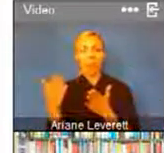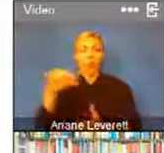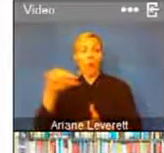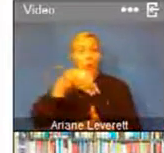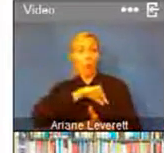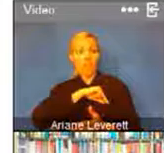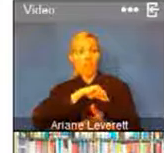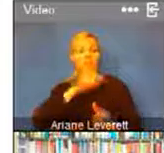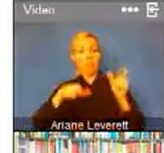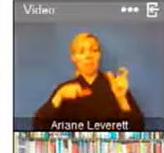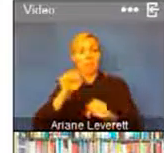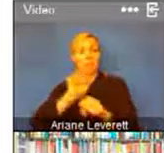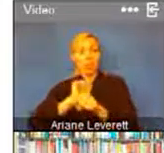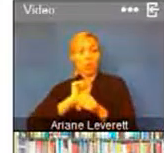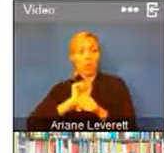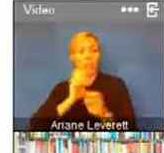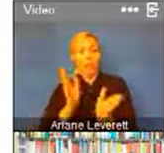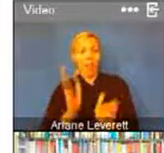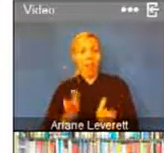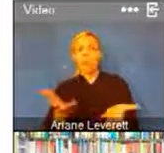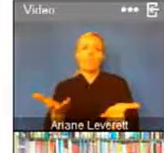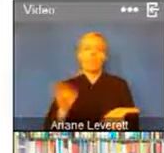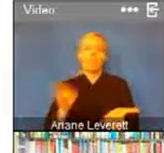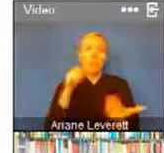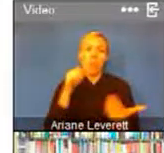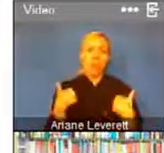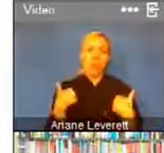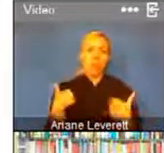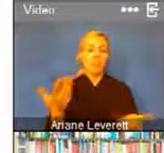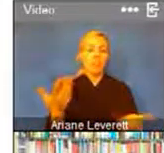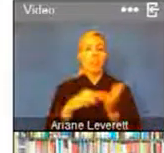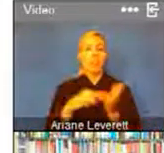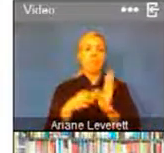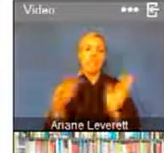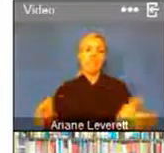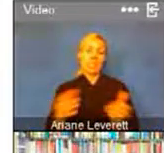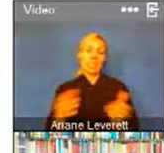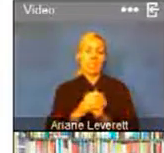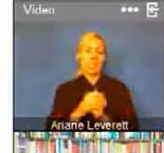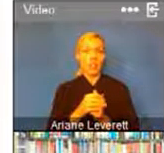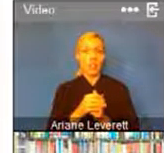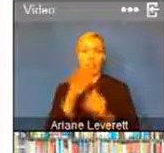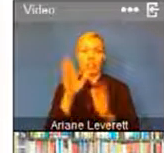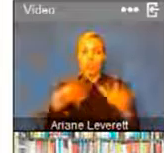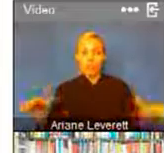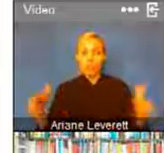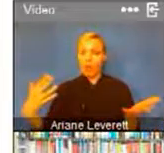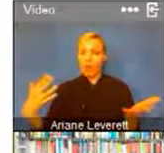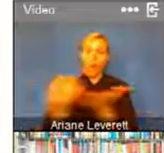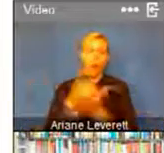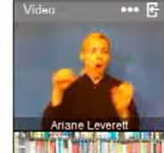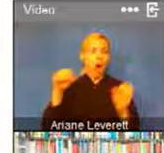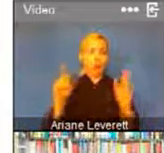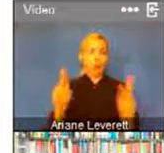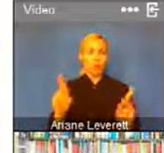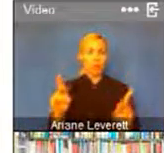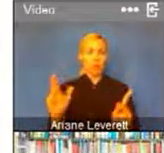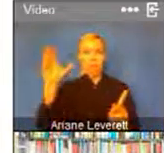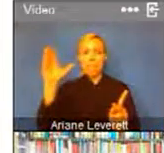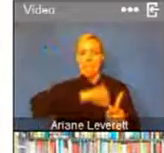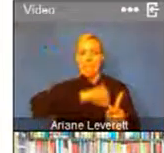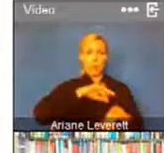little standardization and transparency, and lack of qualified personnel. So data shows